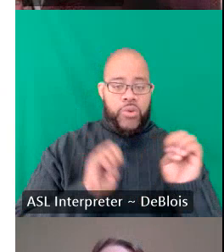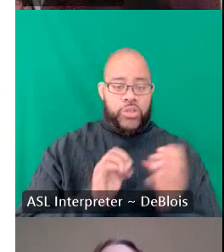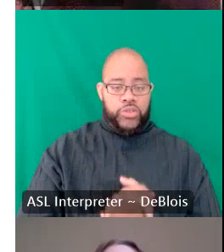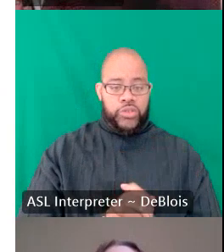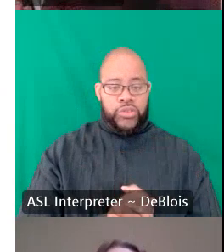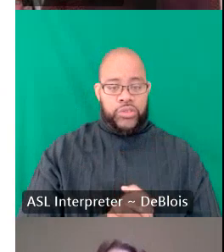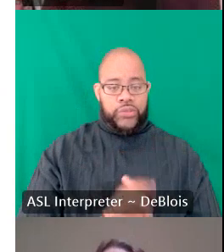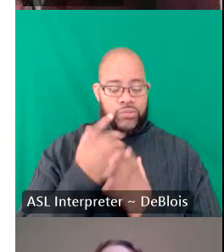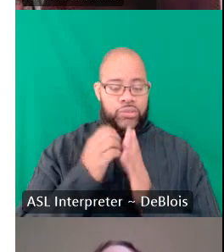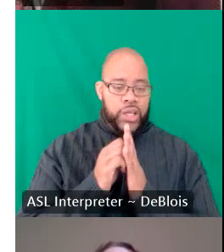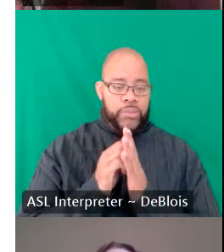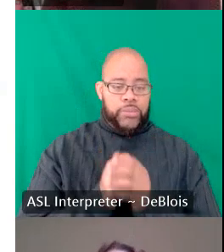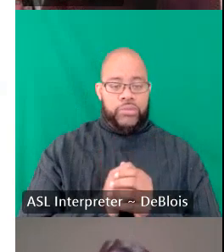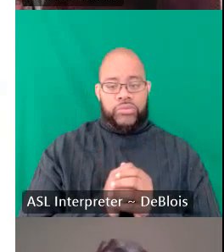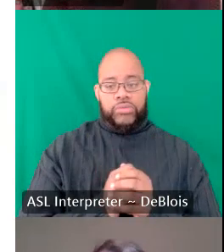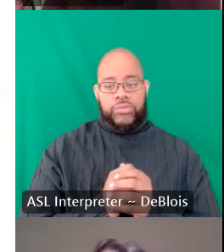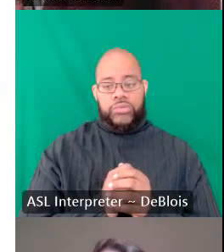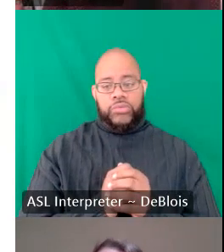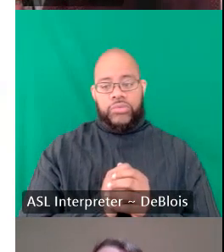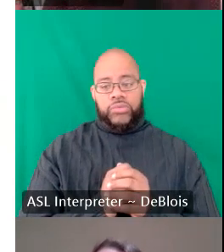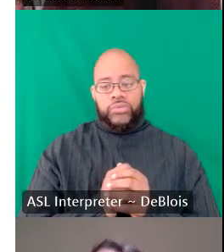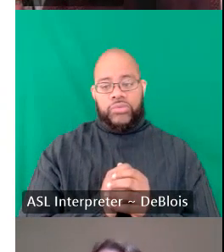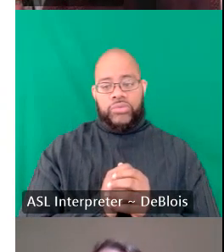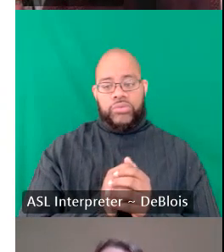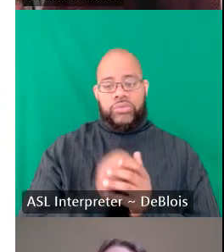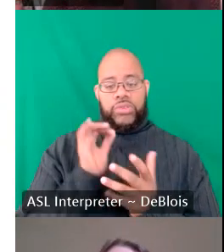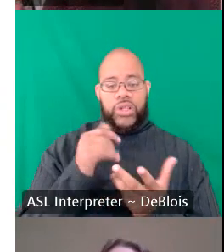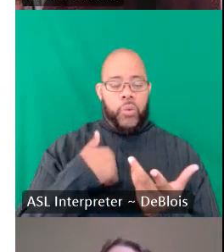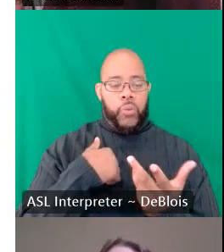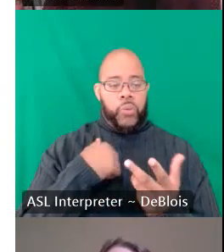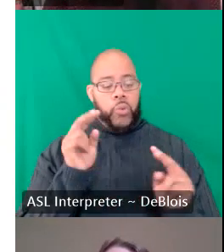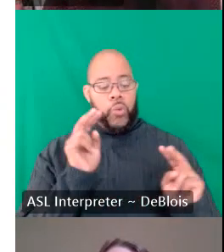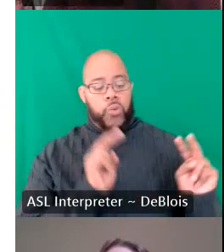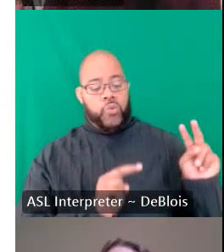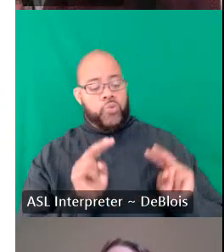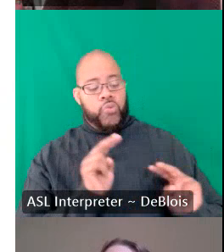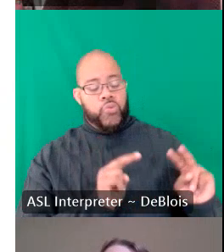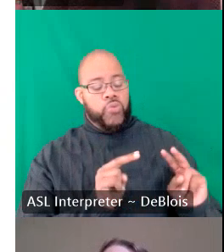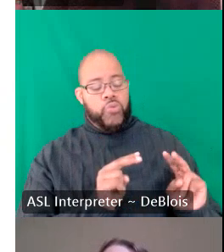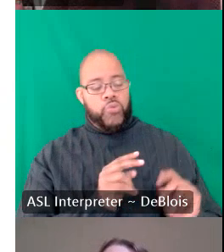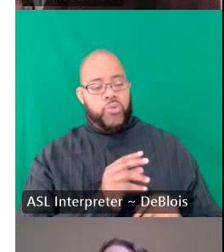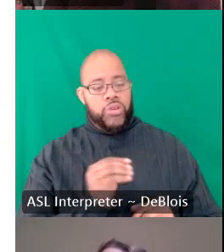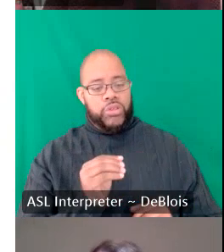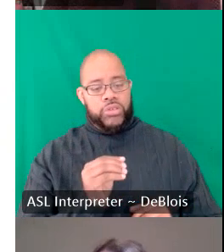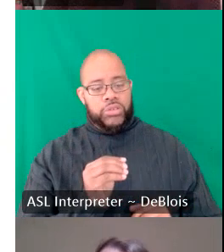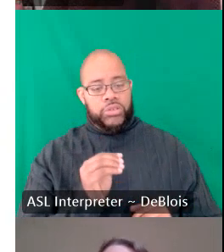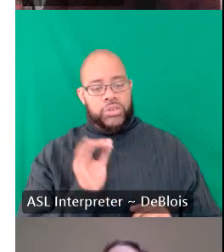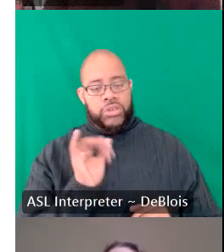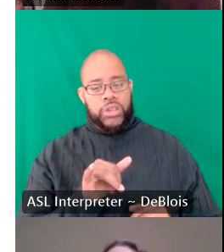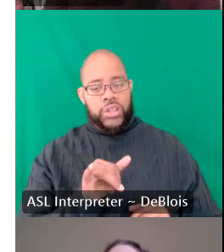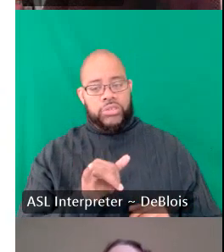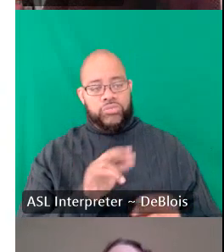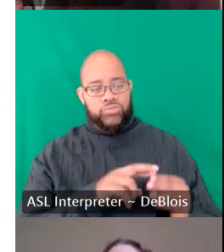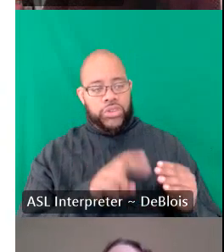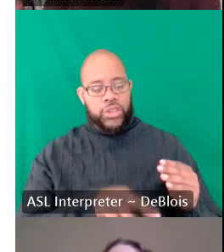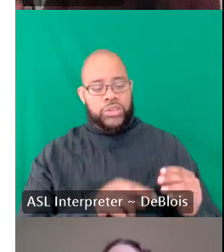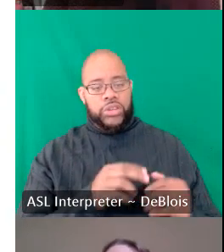for example, to say, you know, we looked at this and these were the outcomes,